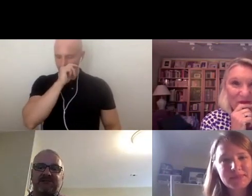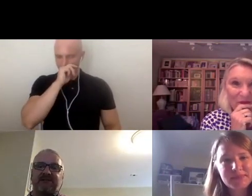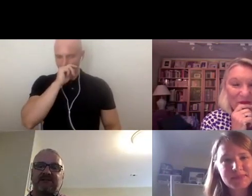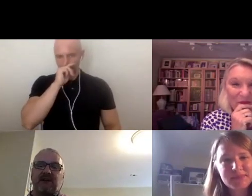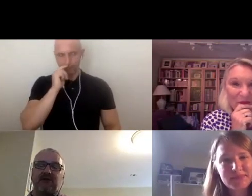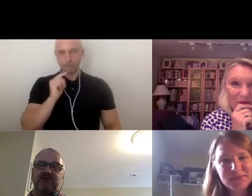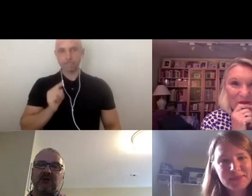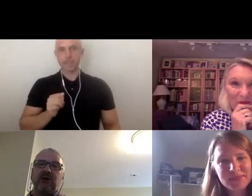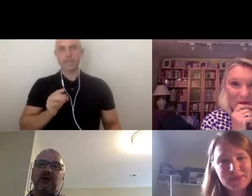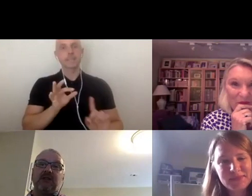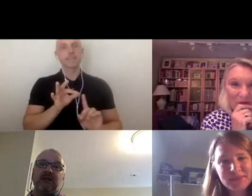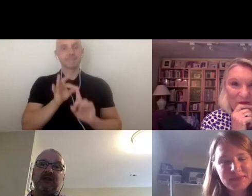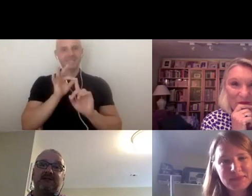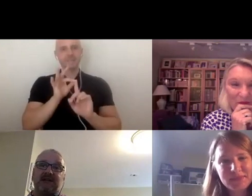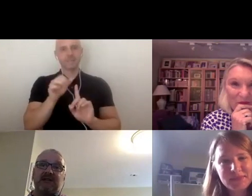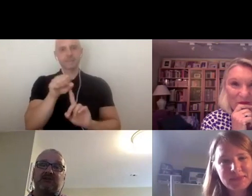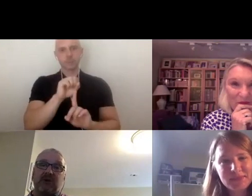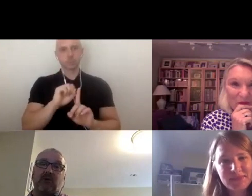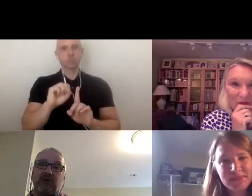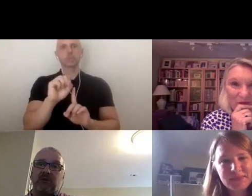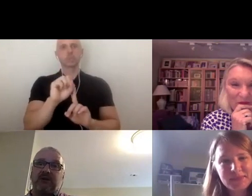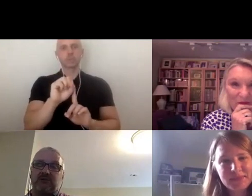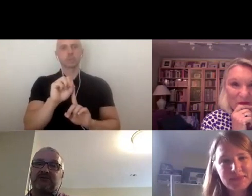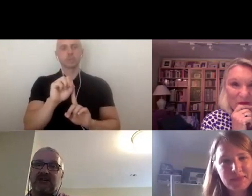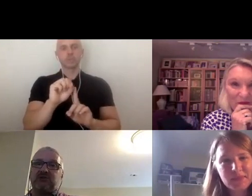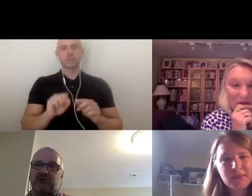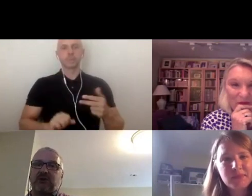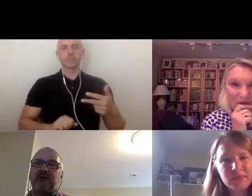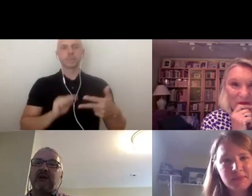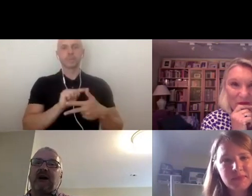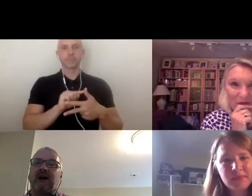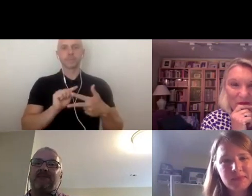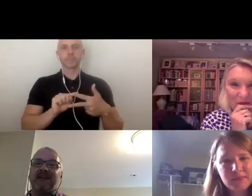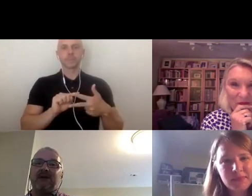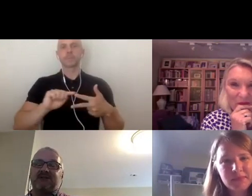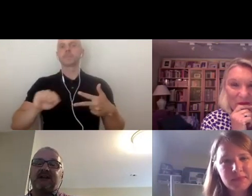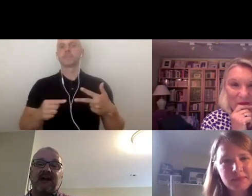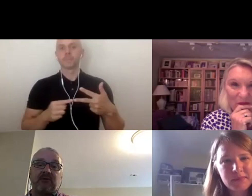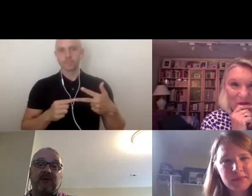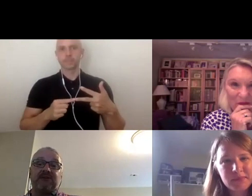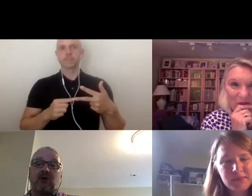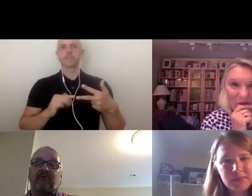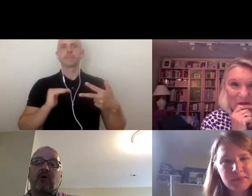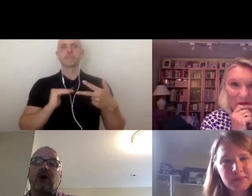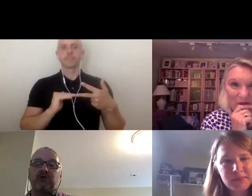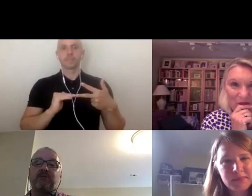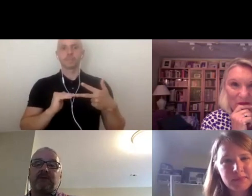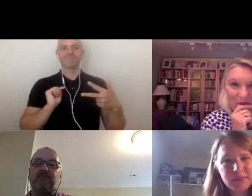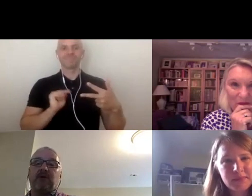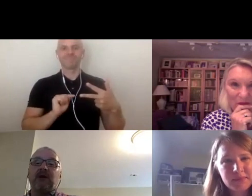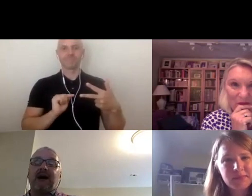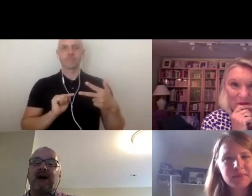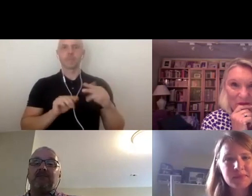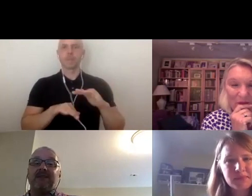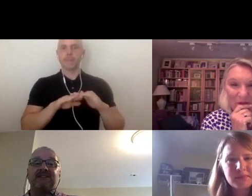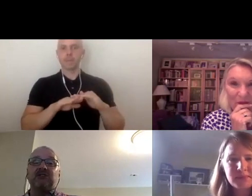very specific scenario. So the stage 3, when we do enter stage 3, the outside gathering limits are for 100